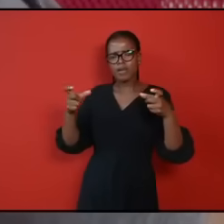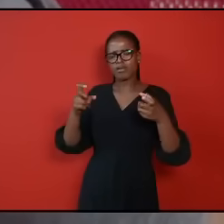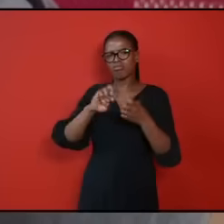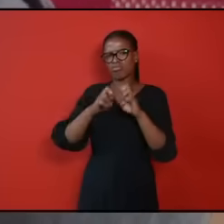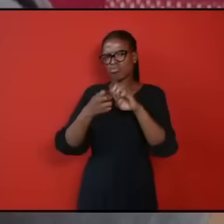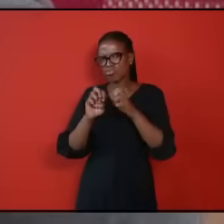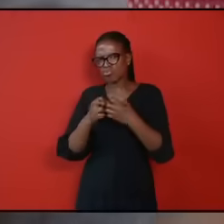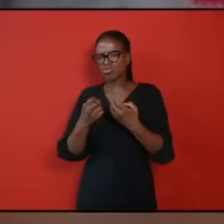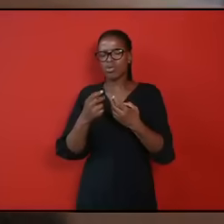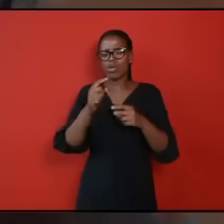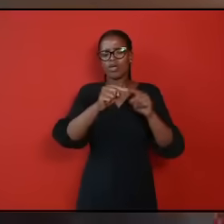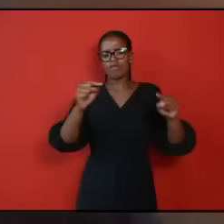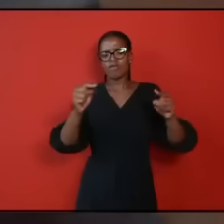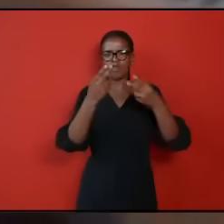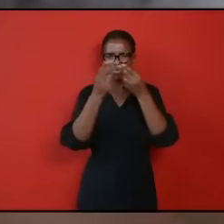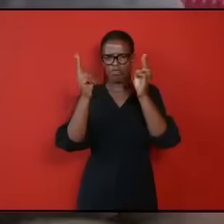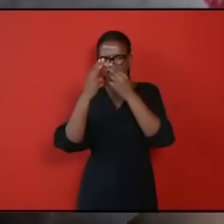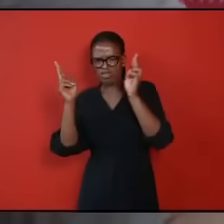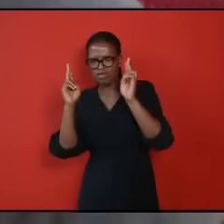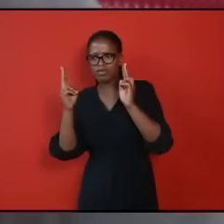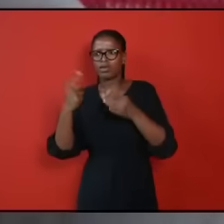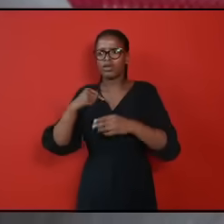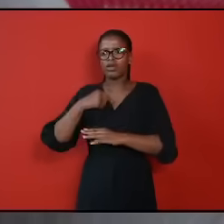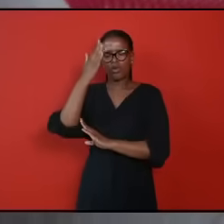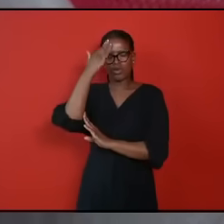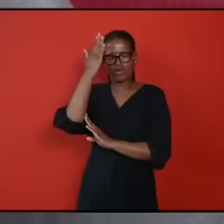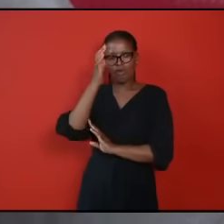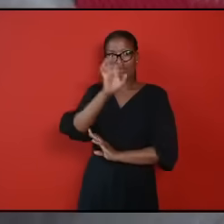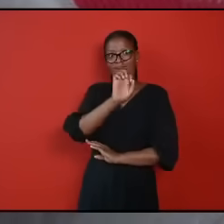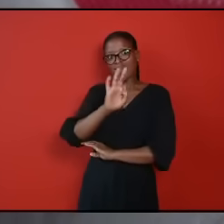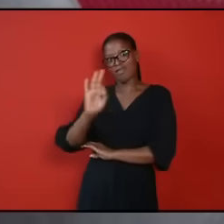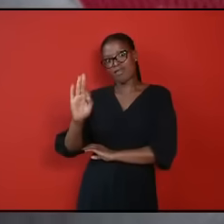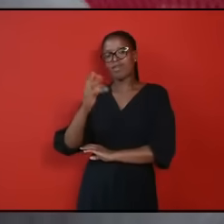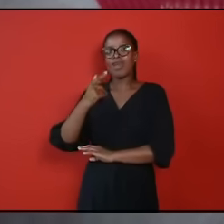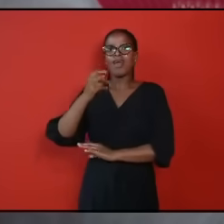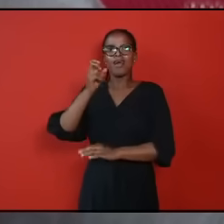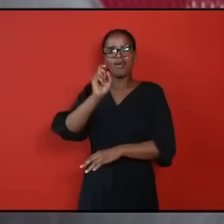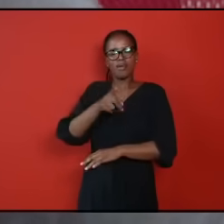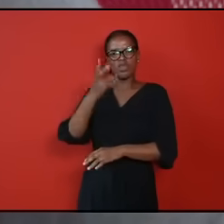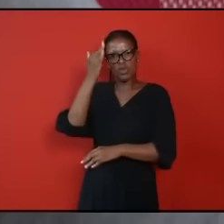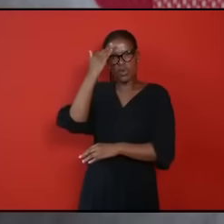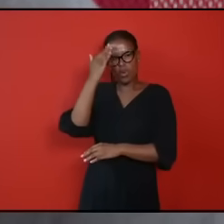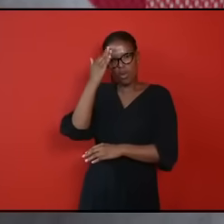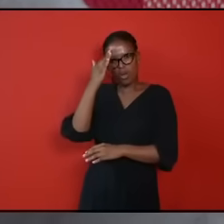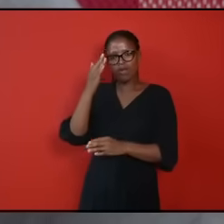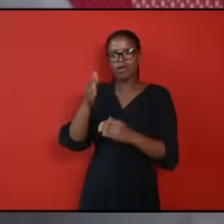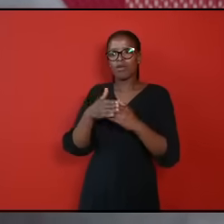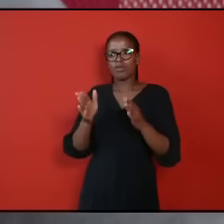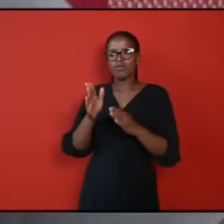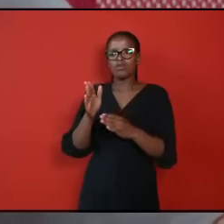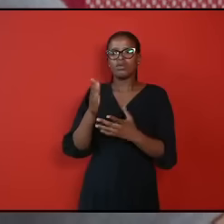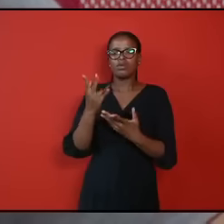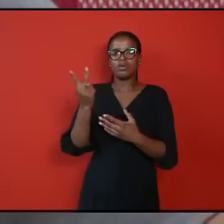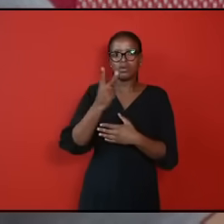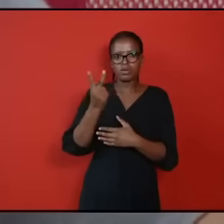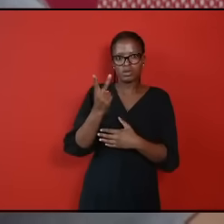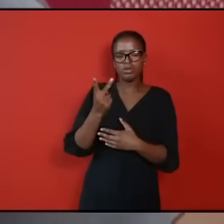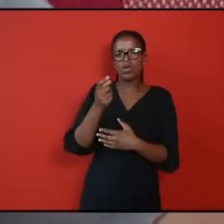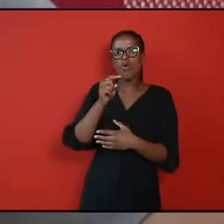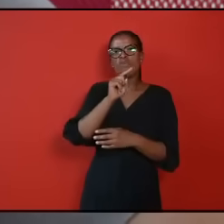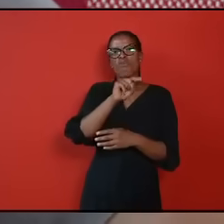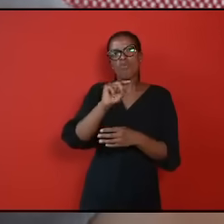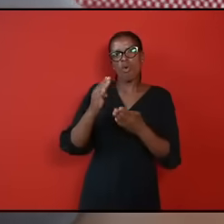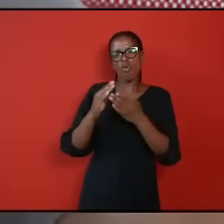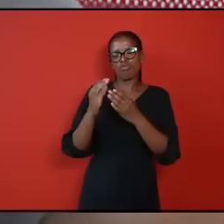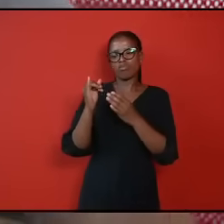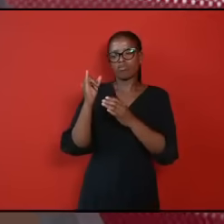across universities, knowing that the EFF has a commendable presence as institutions